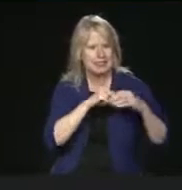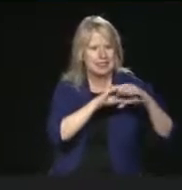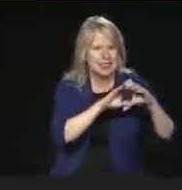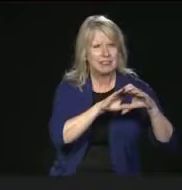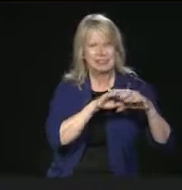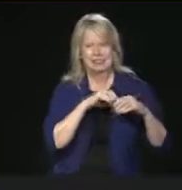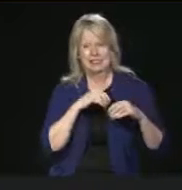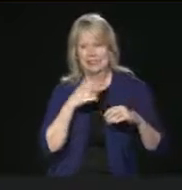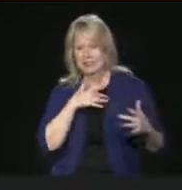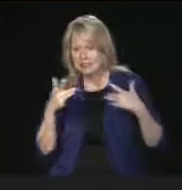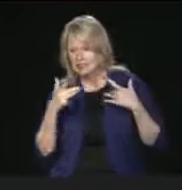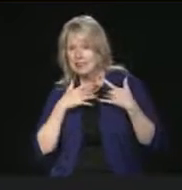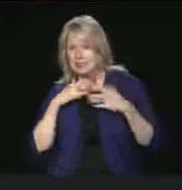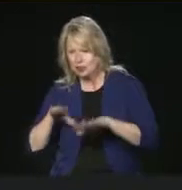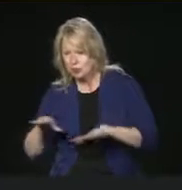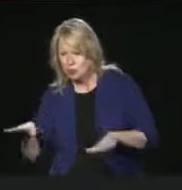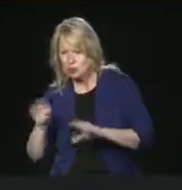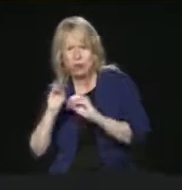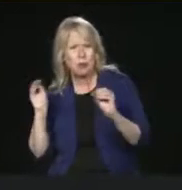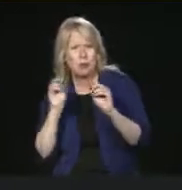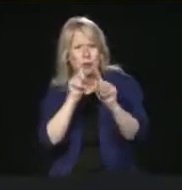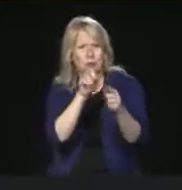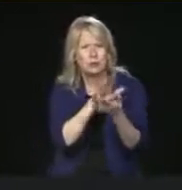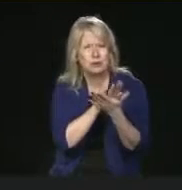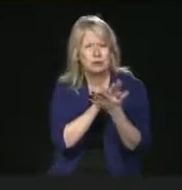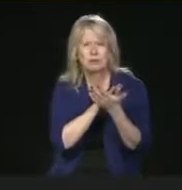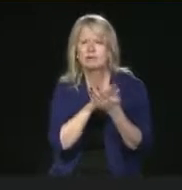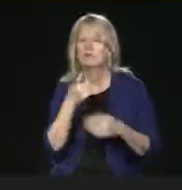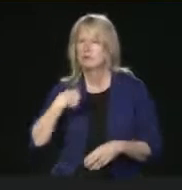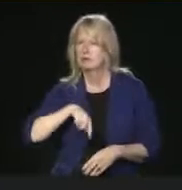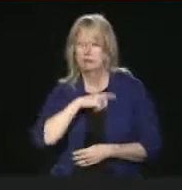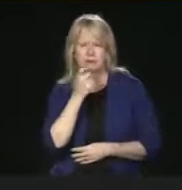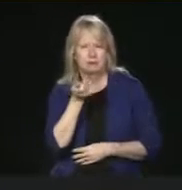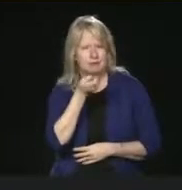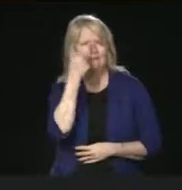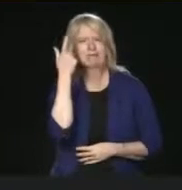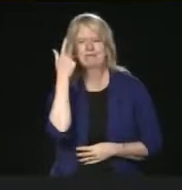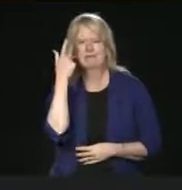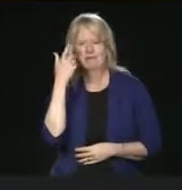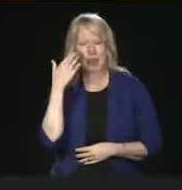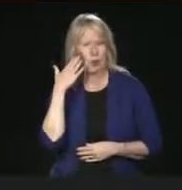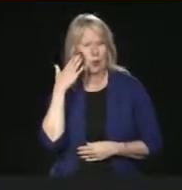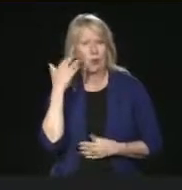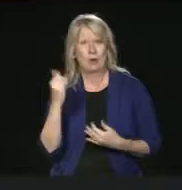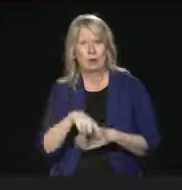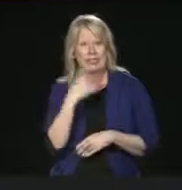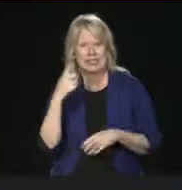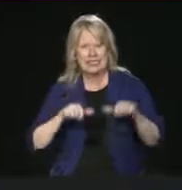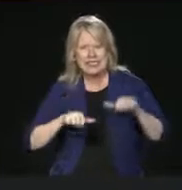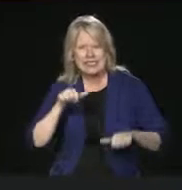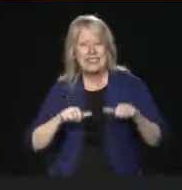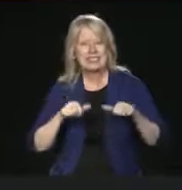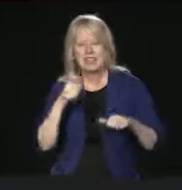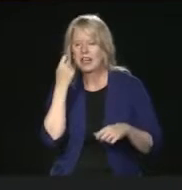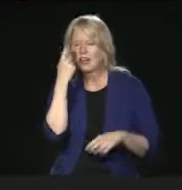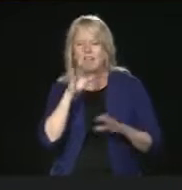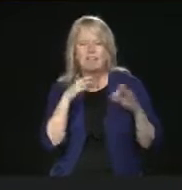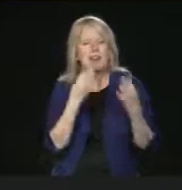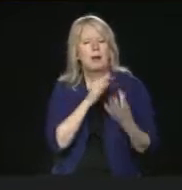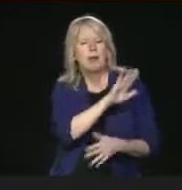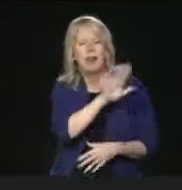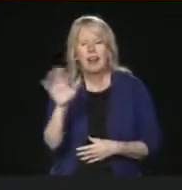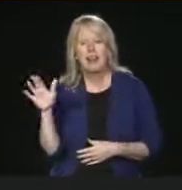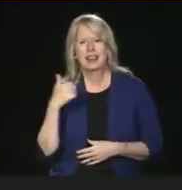kids not being in school. And we get it. These are uncertain times, and families across the country are